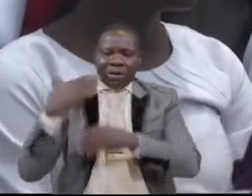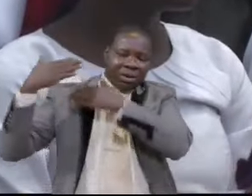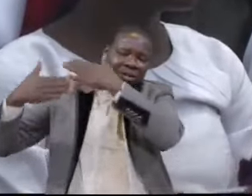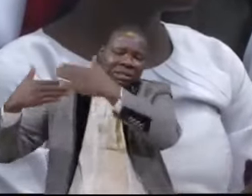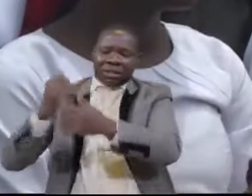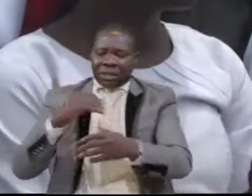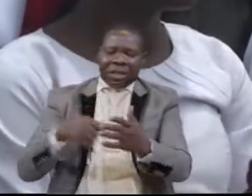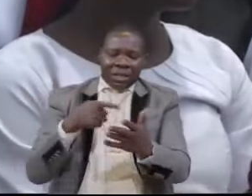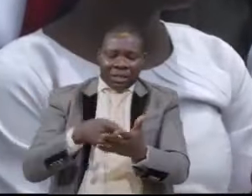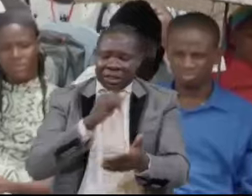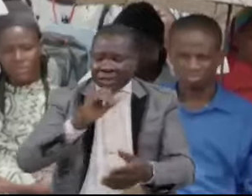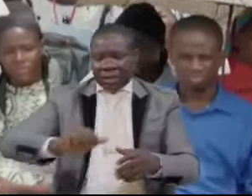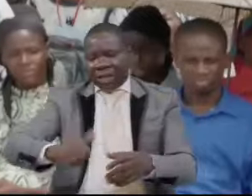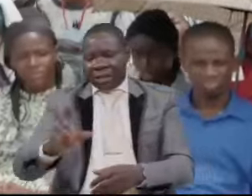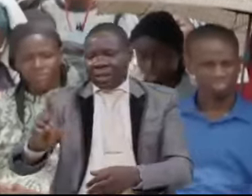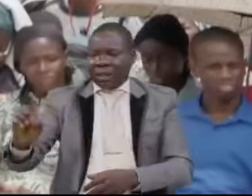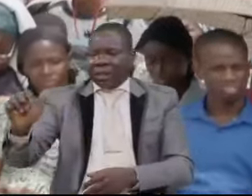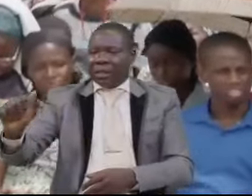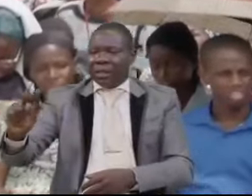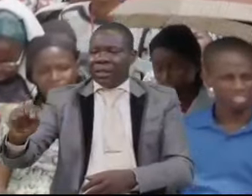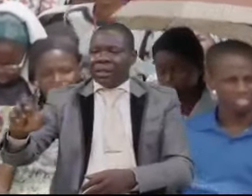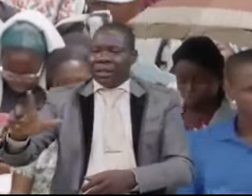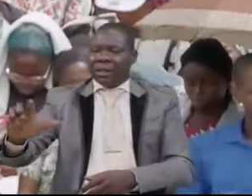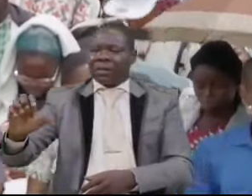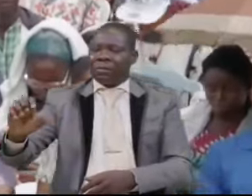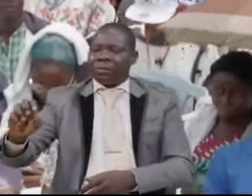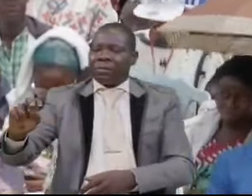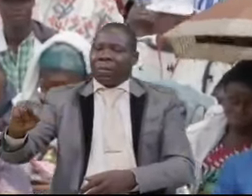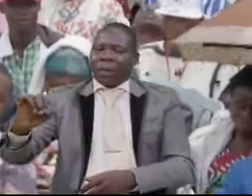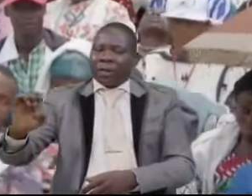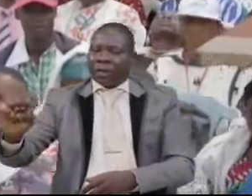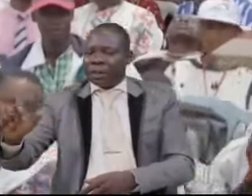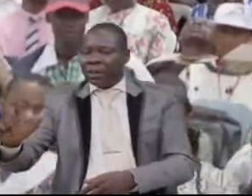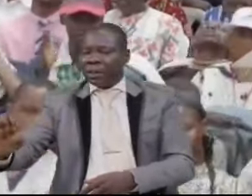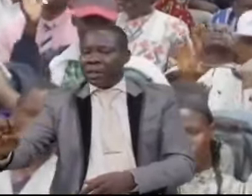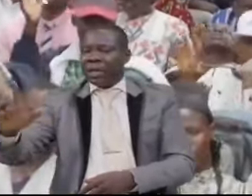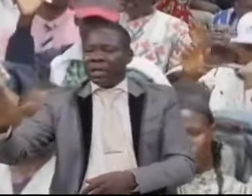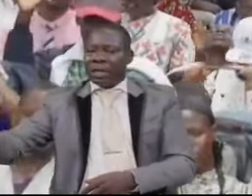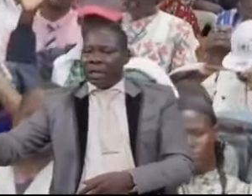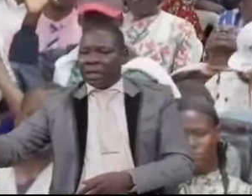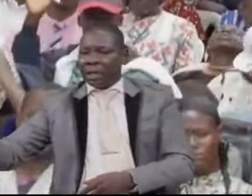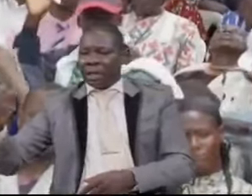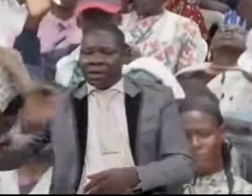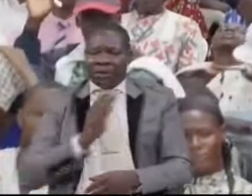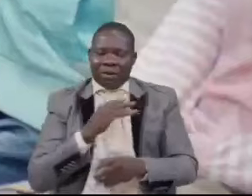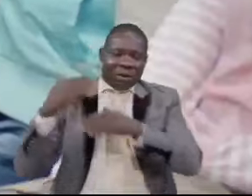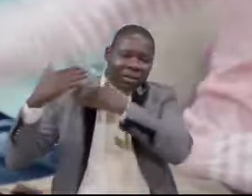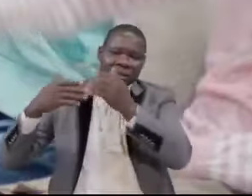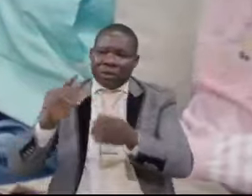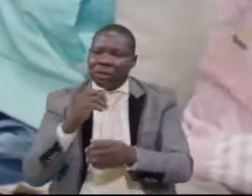generation. You see there? Is she there? the Lord confirm it in your